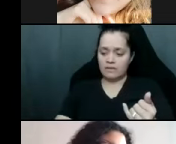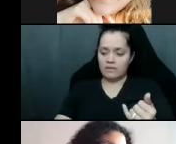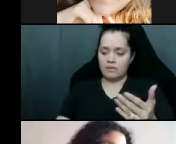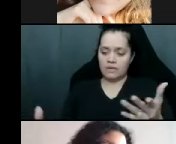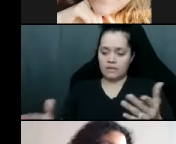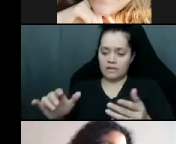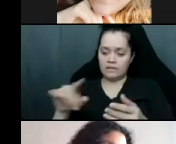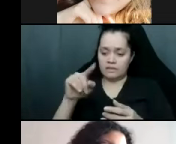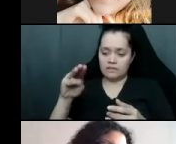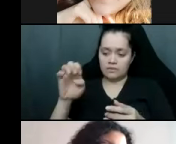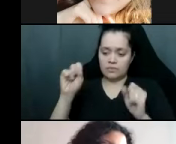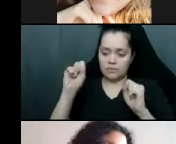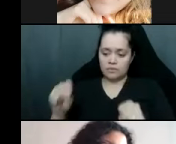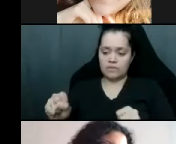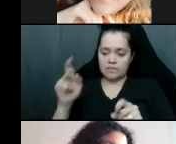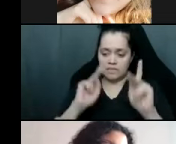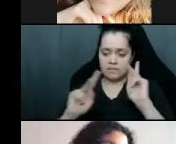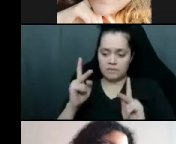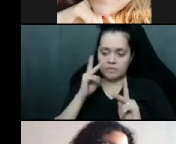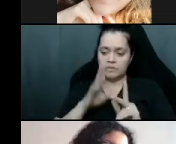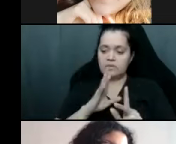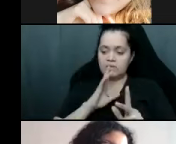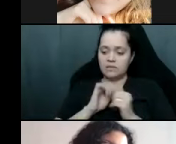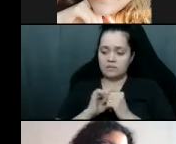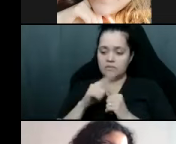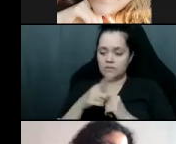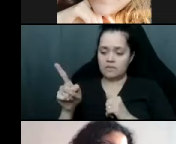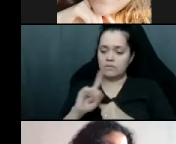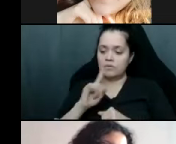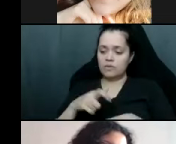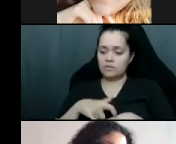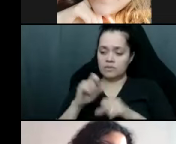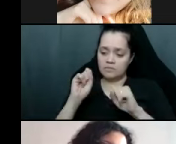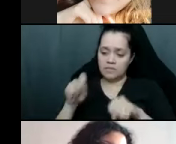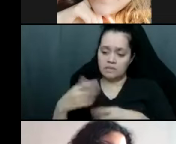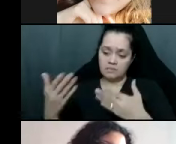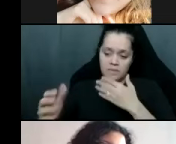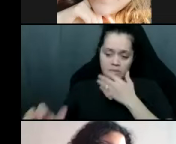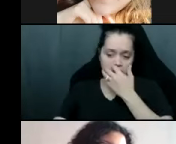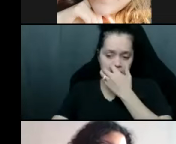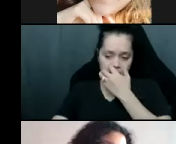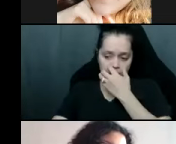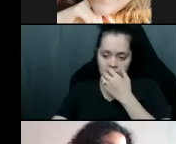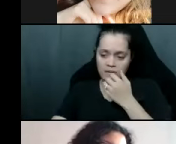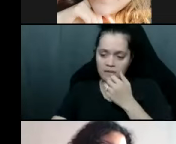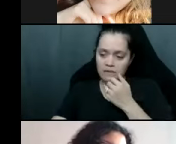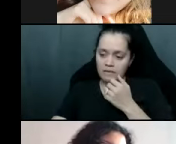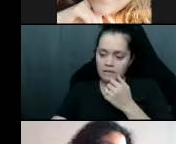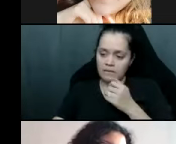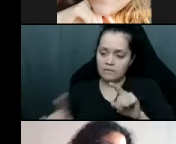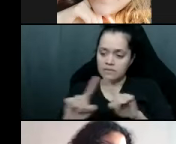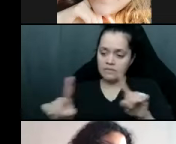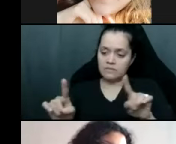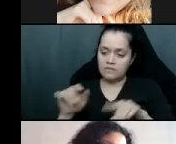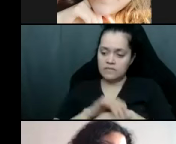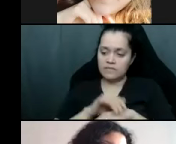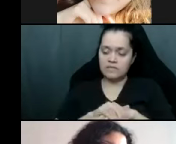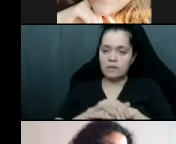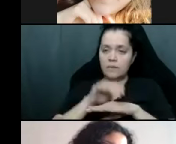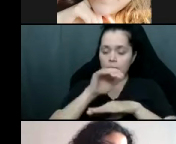we can see people and talk to them in real time. Maybe those differences in English across the world, British